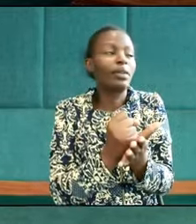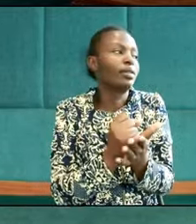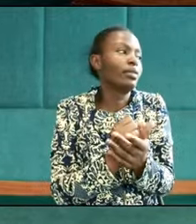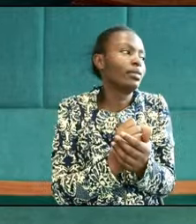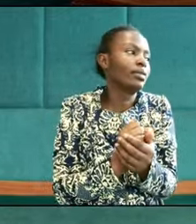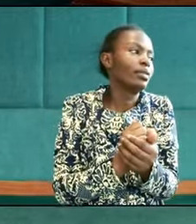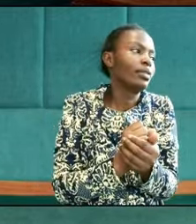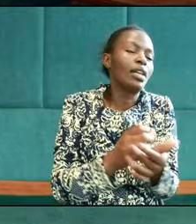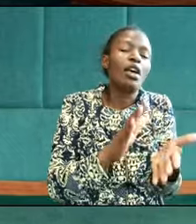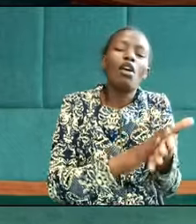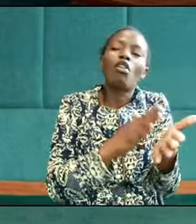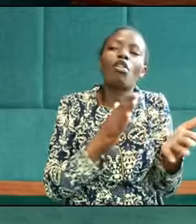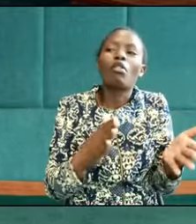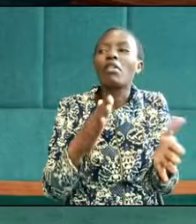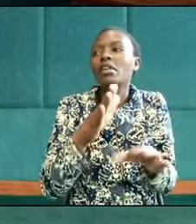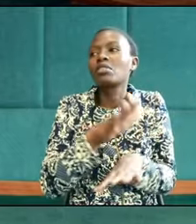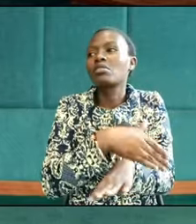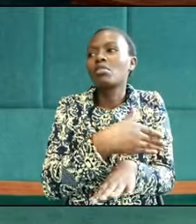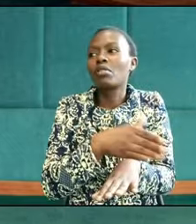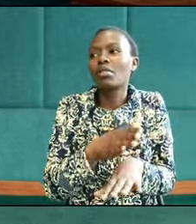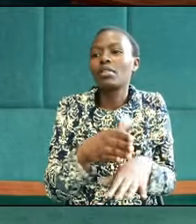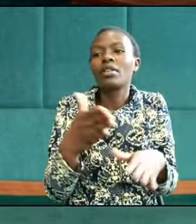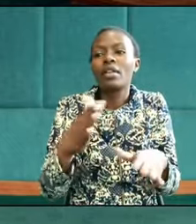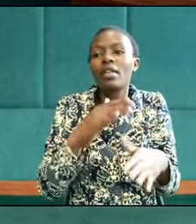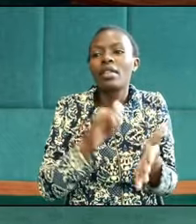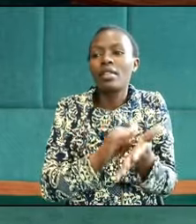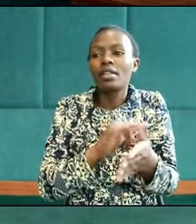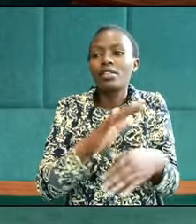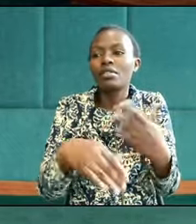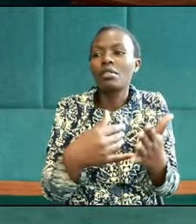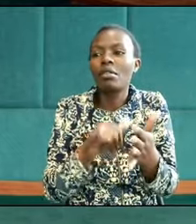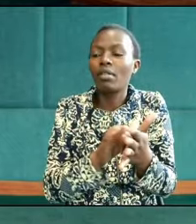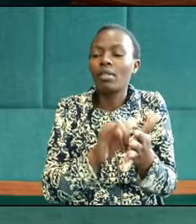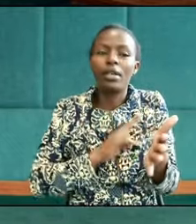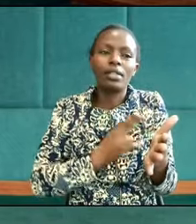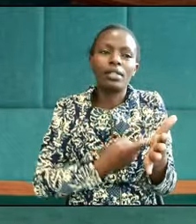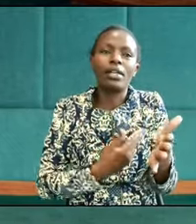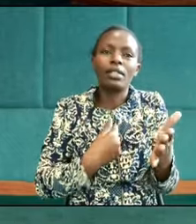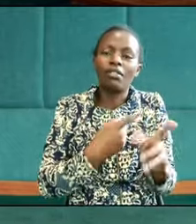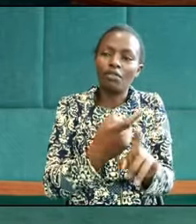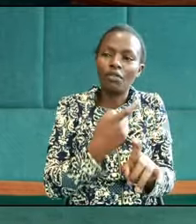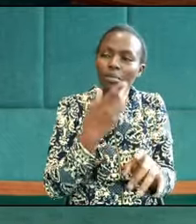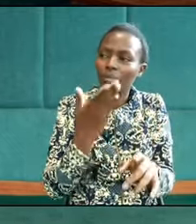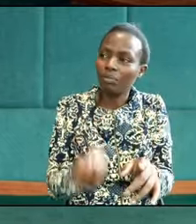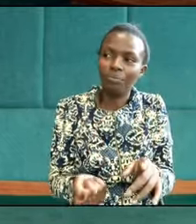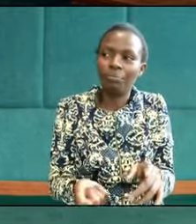For the glorious chorale, that is all we have for you today. Bye!